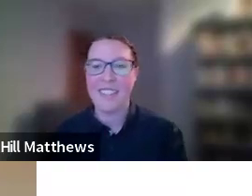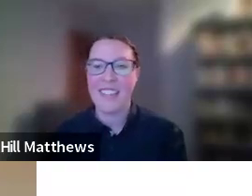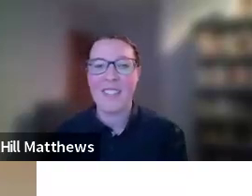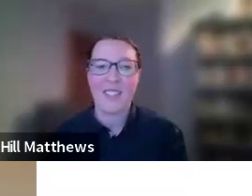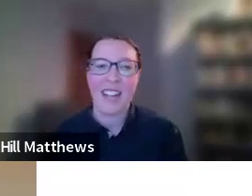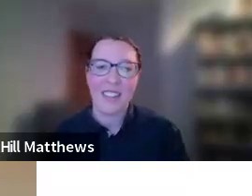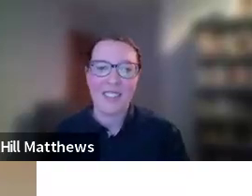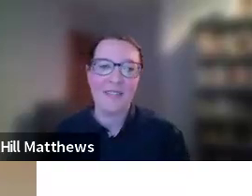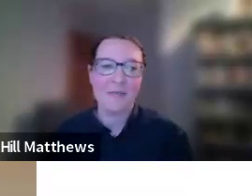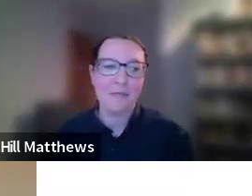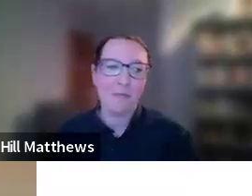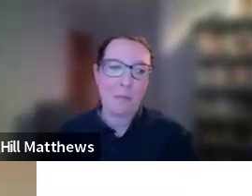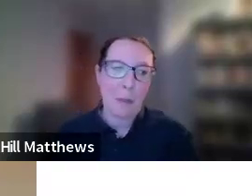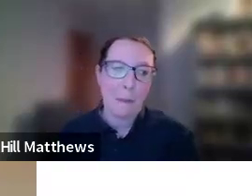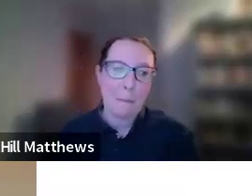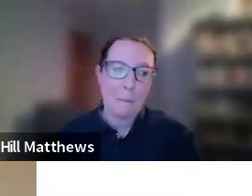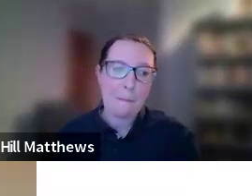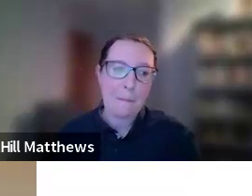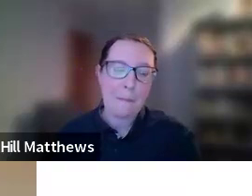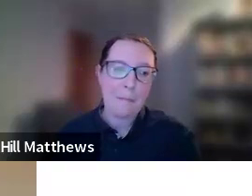those. Thank you so much for having me.